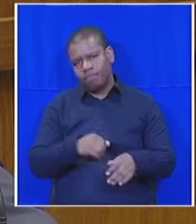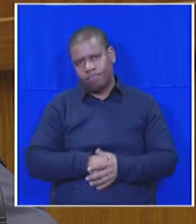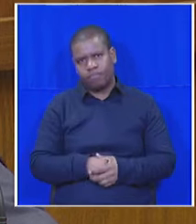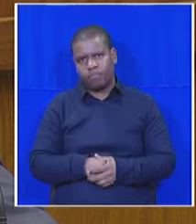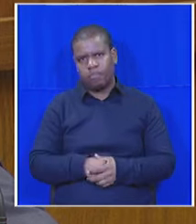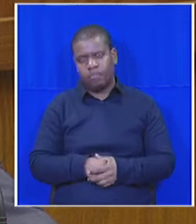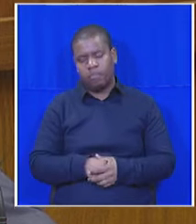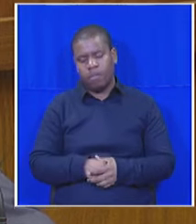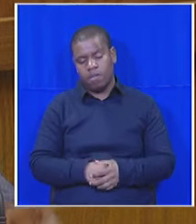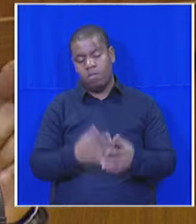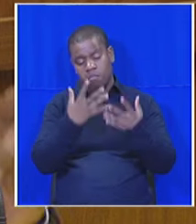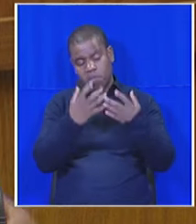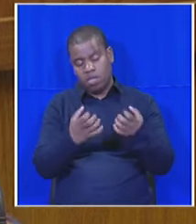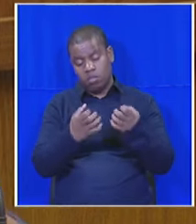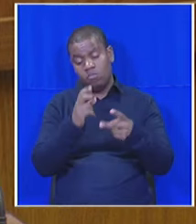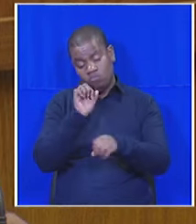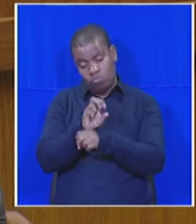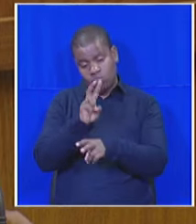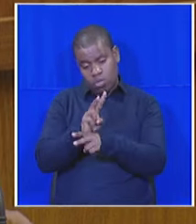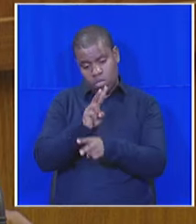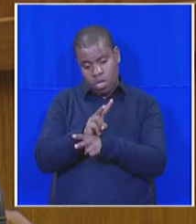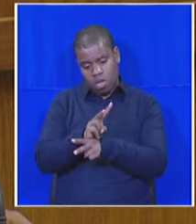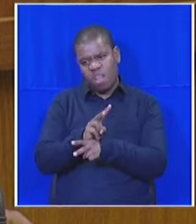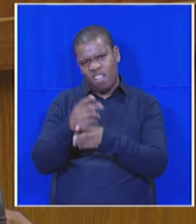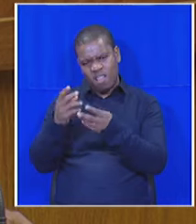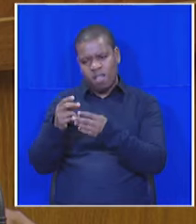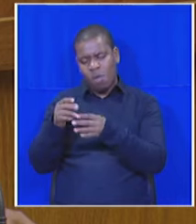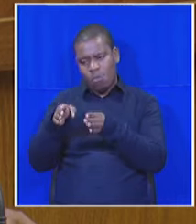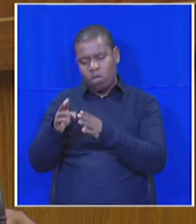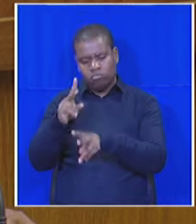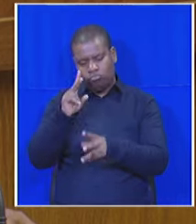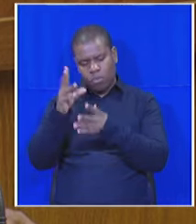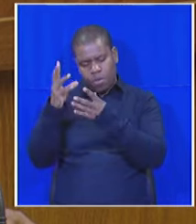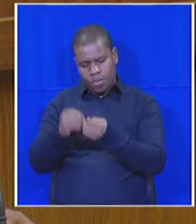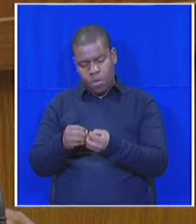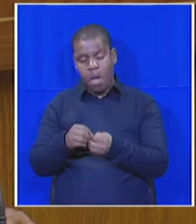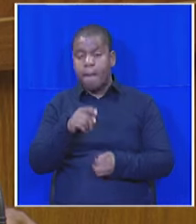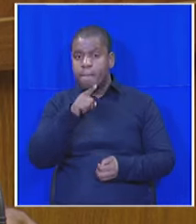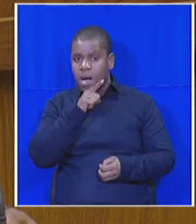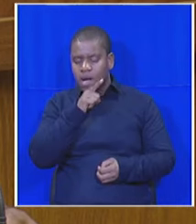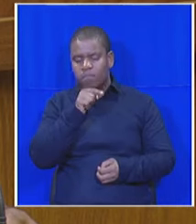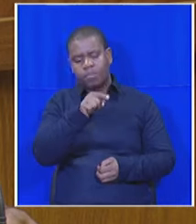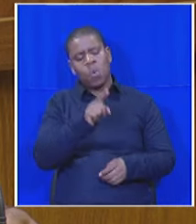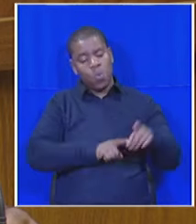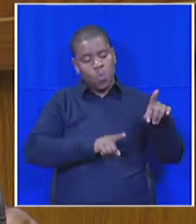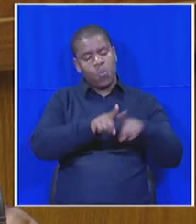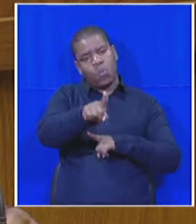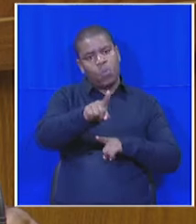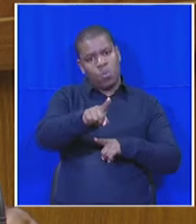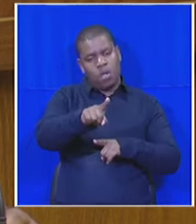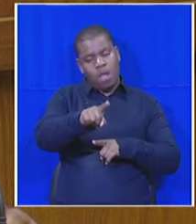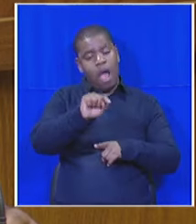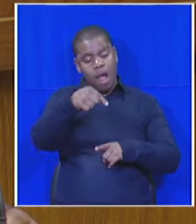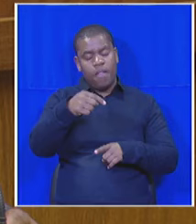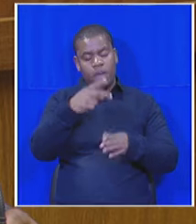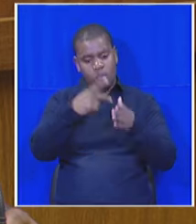The budget on monitoring has been reduced, and this is likely to compromise the effectiveness of such an important